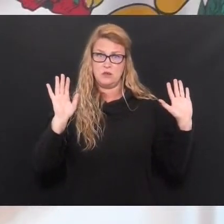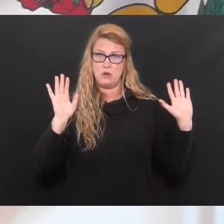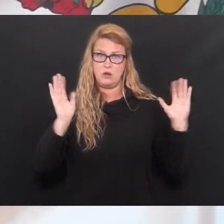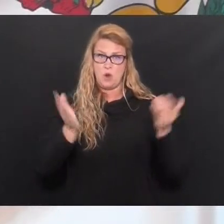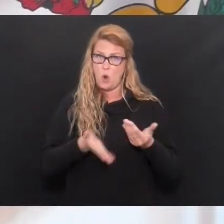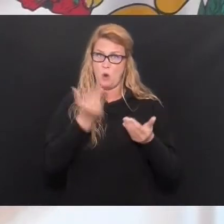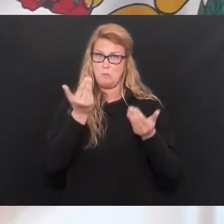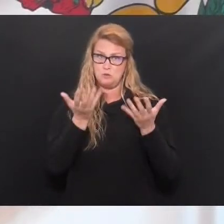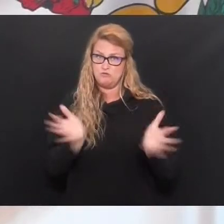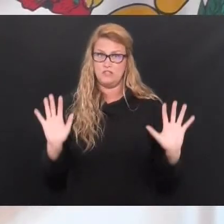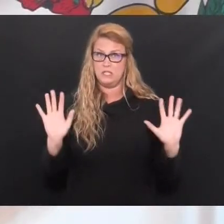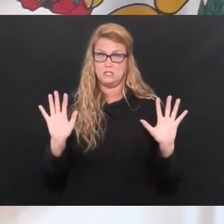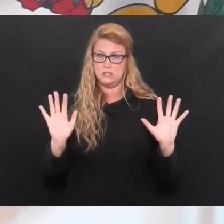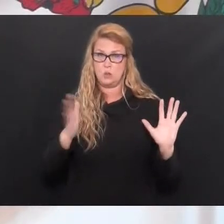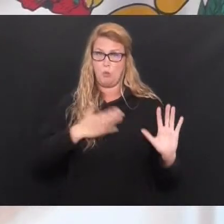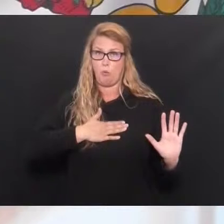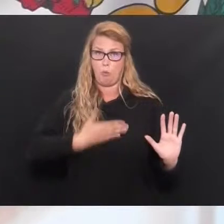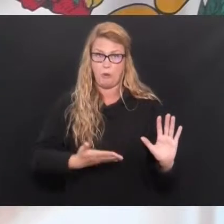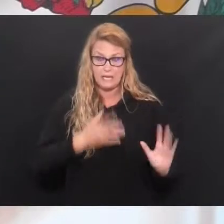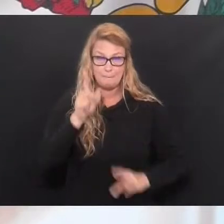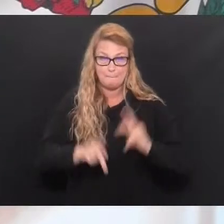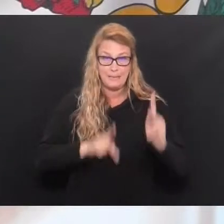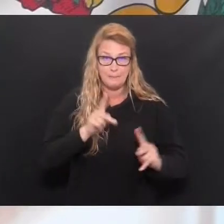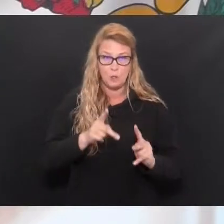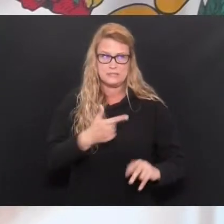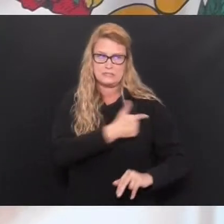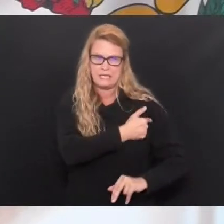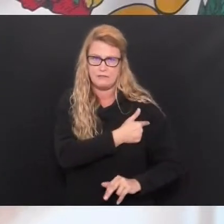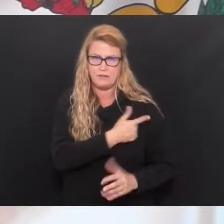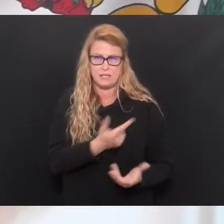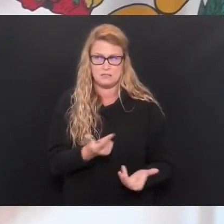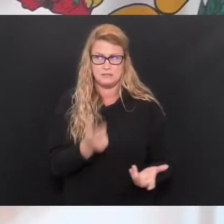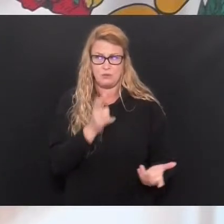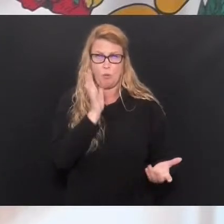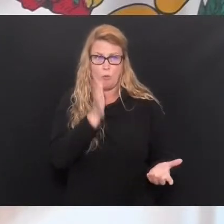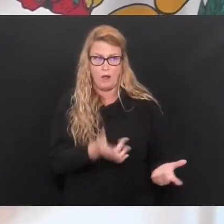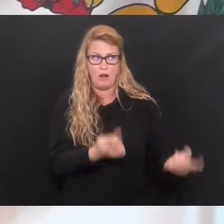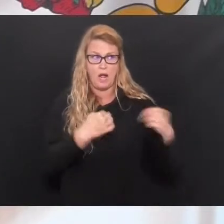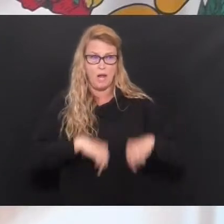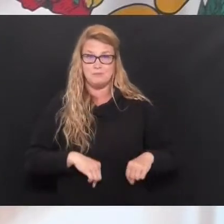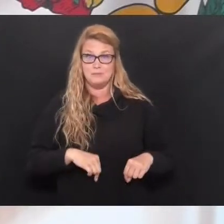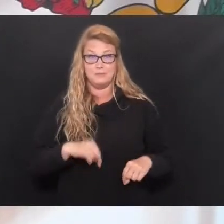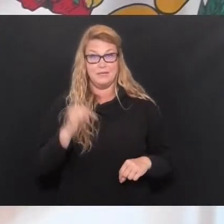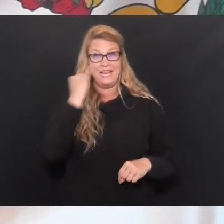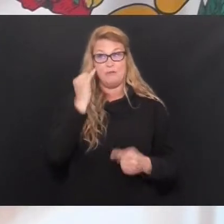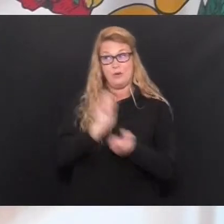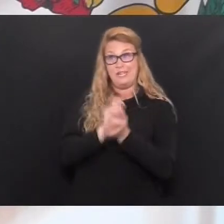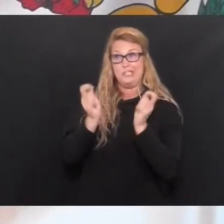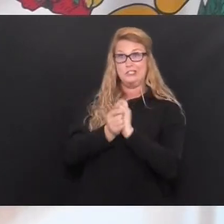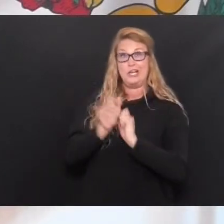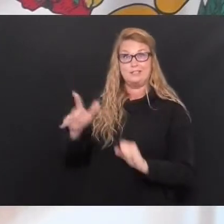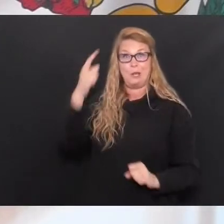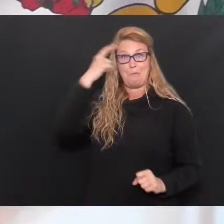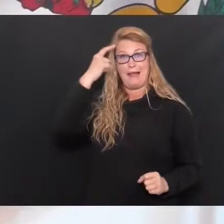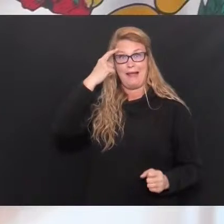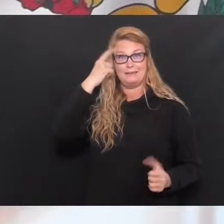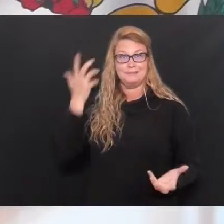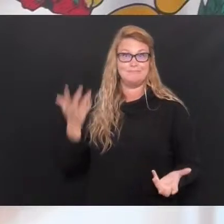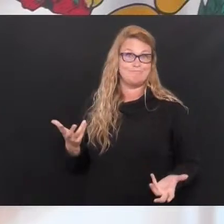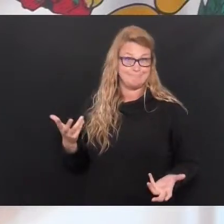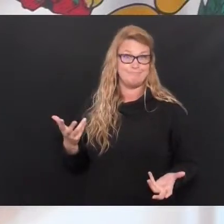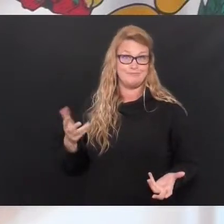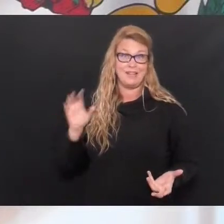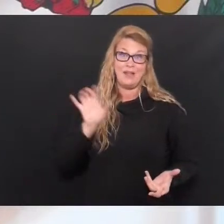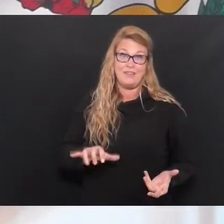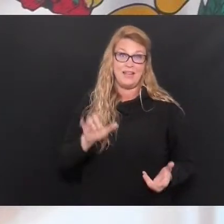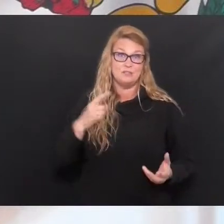as people willing to take the vaccine that are going to come, unless we can change their minds, and that's